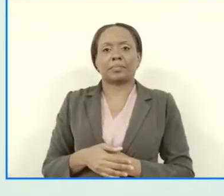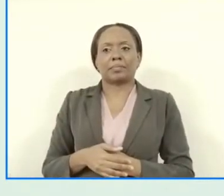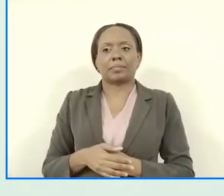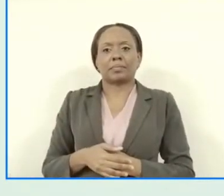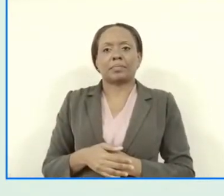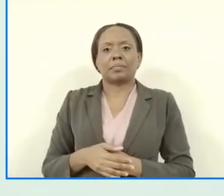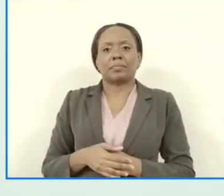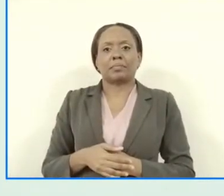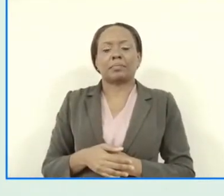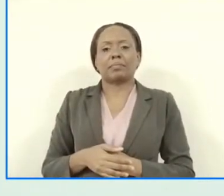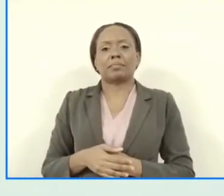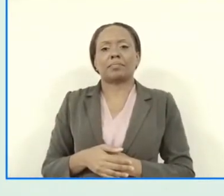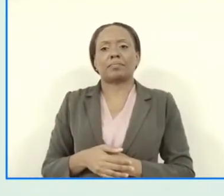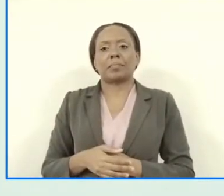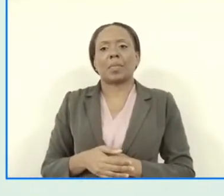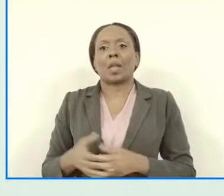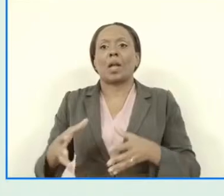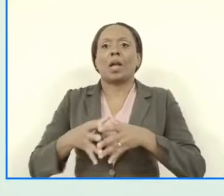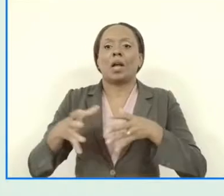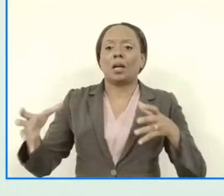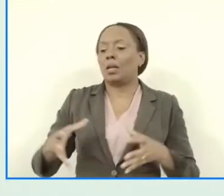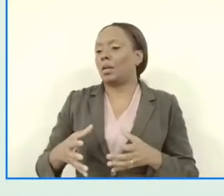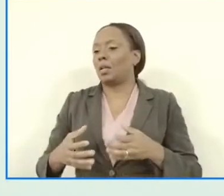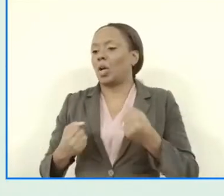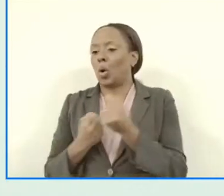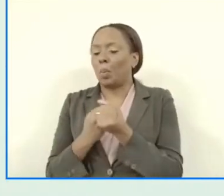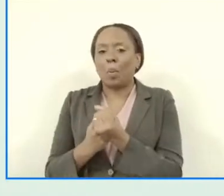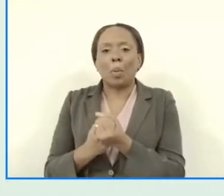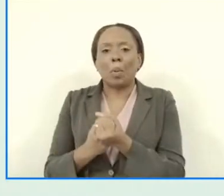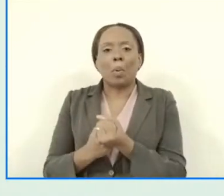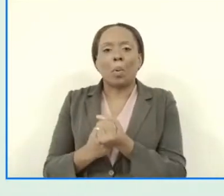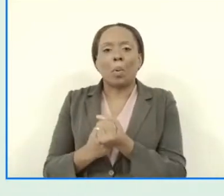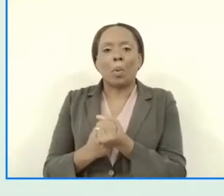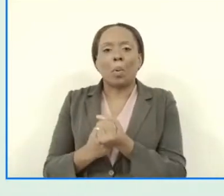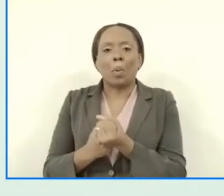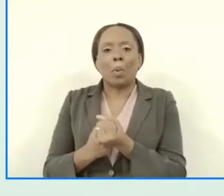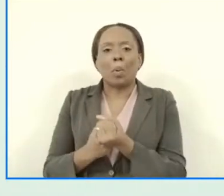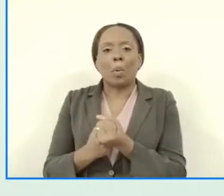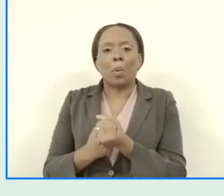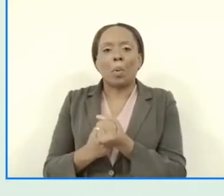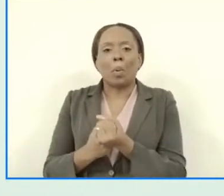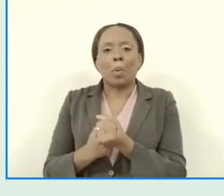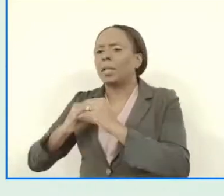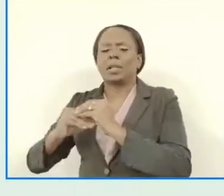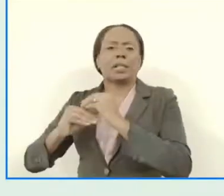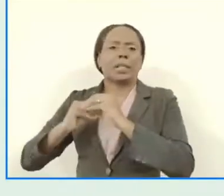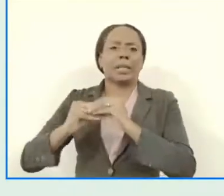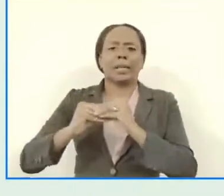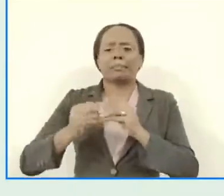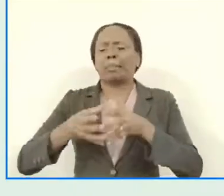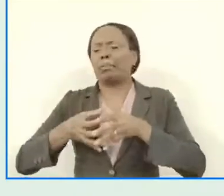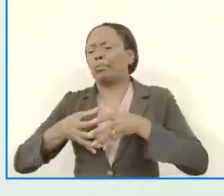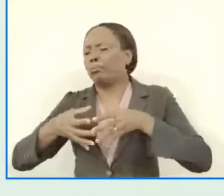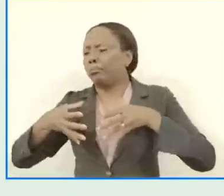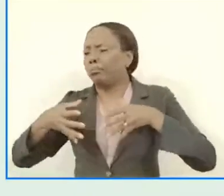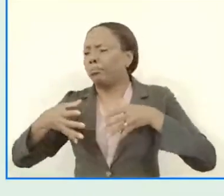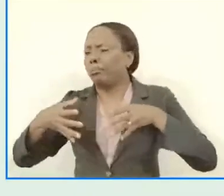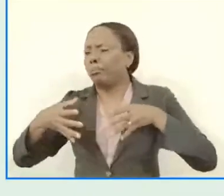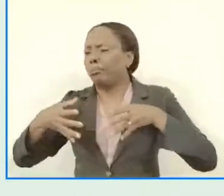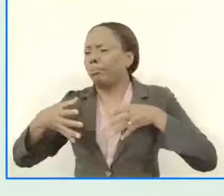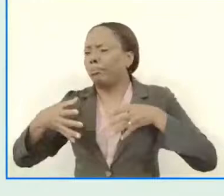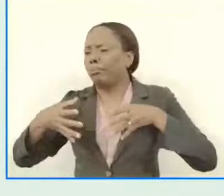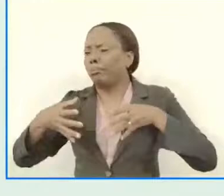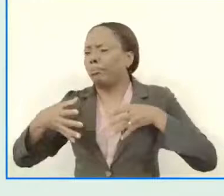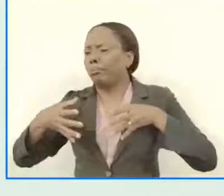of phenomenal. I know people have some issues and some complaints and some concerns about where we are, particularly in